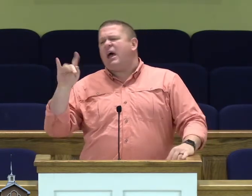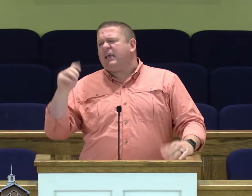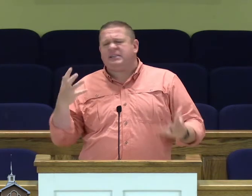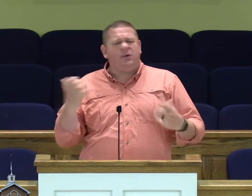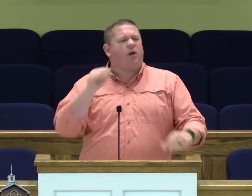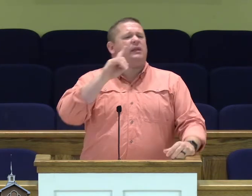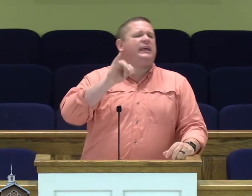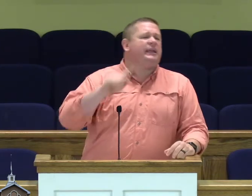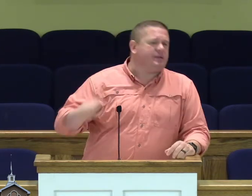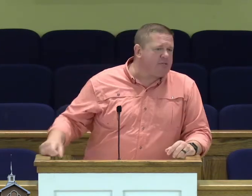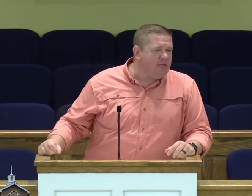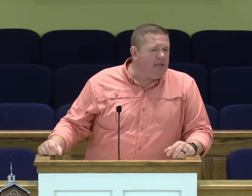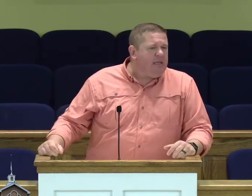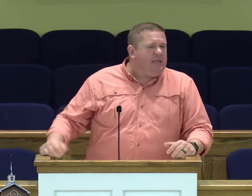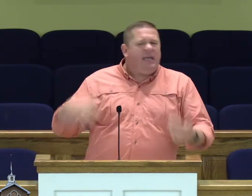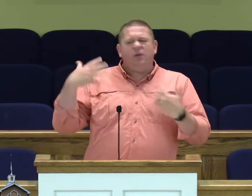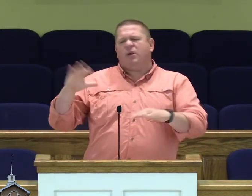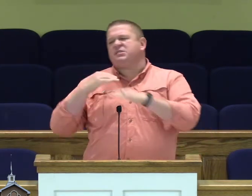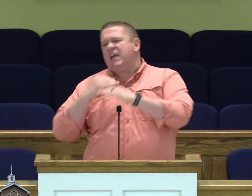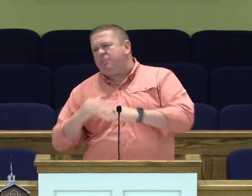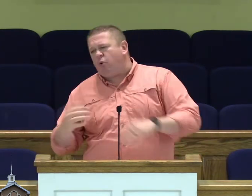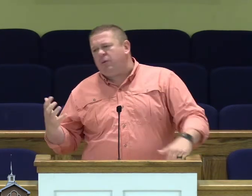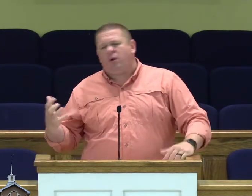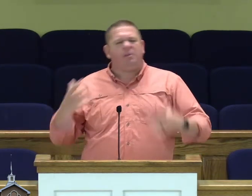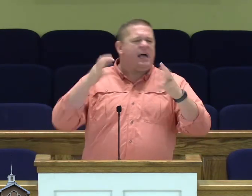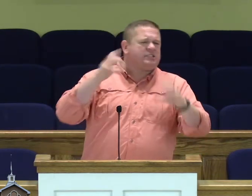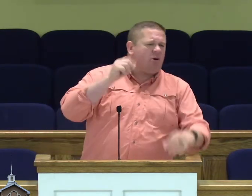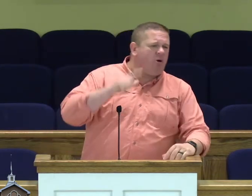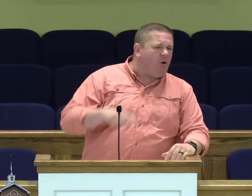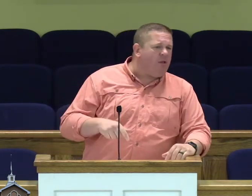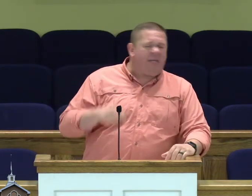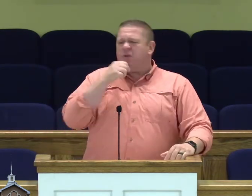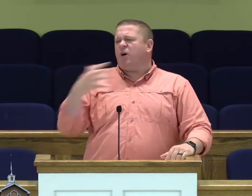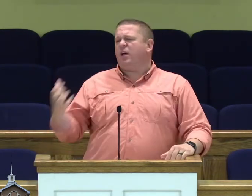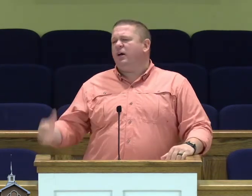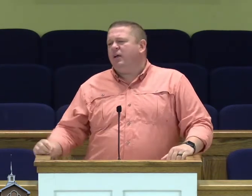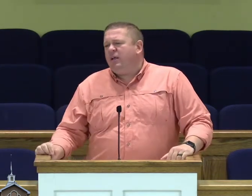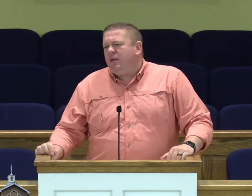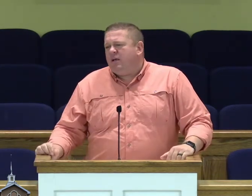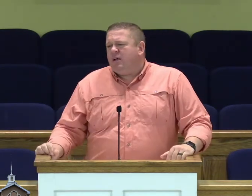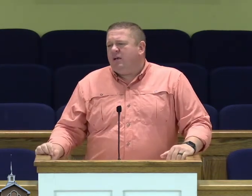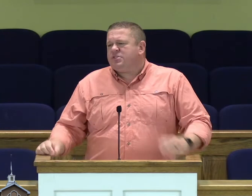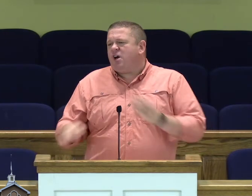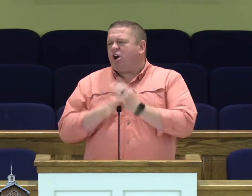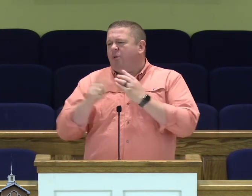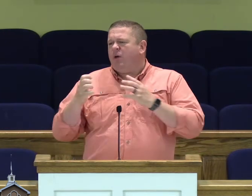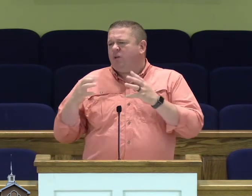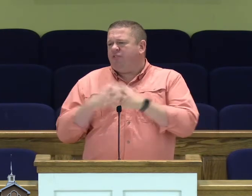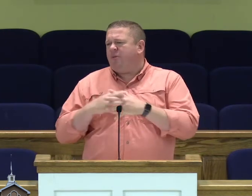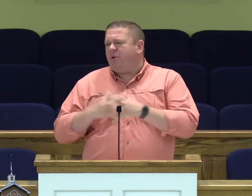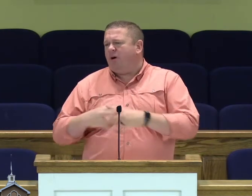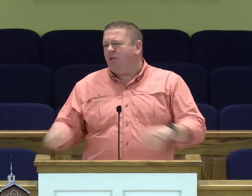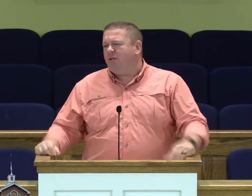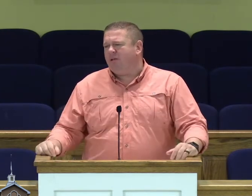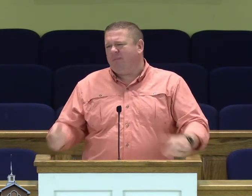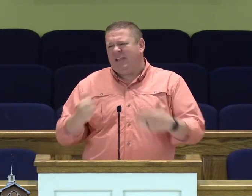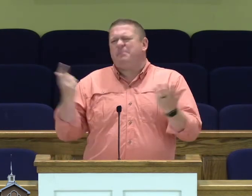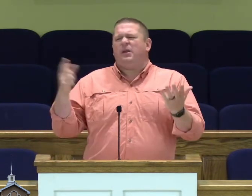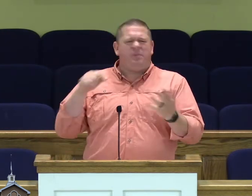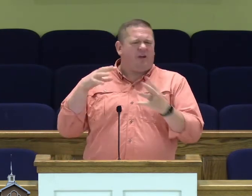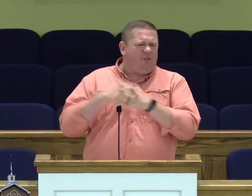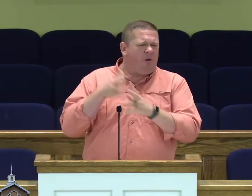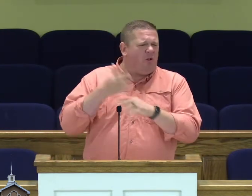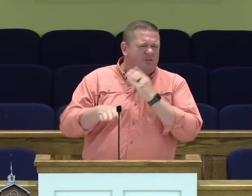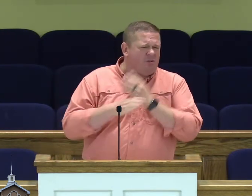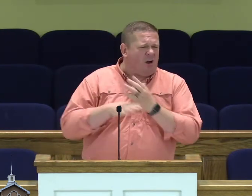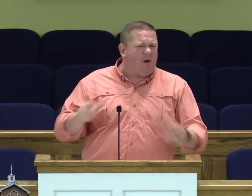want Nikes, he wanted Adidas. He didn't want a skateboard, he wanted a basketball goal. He didn't want a soccer ball, he wanted a football. Anybody